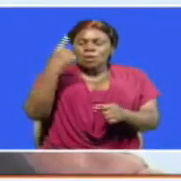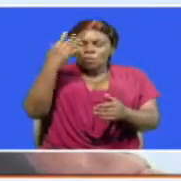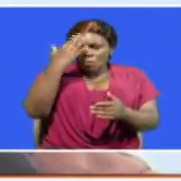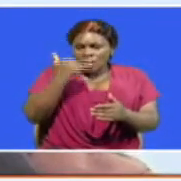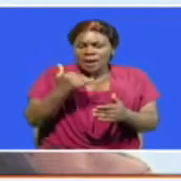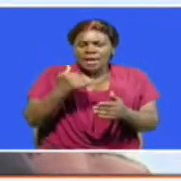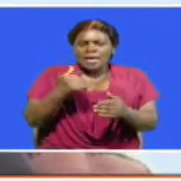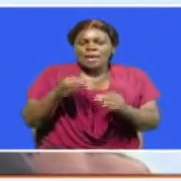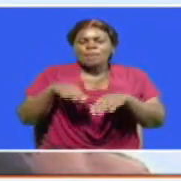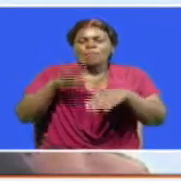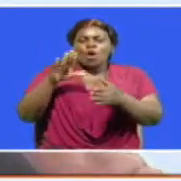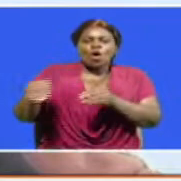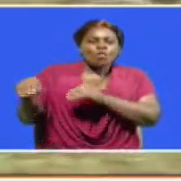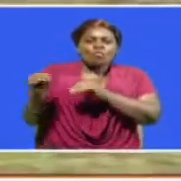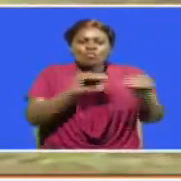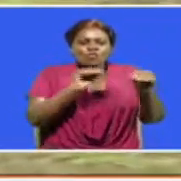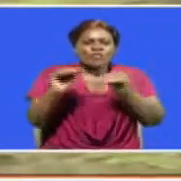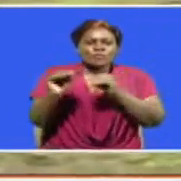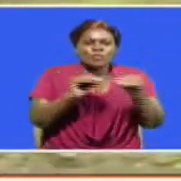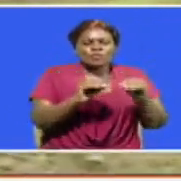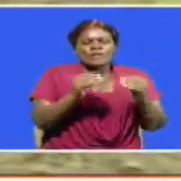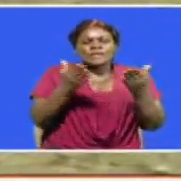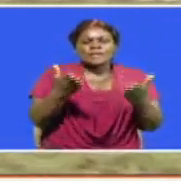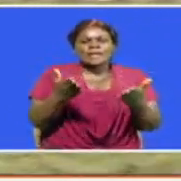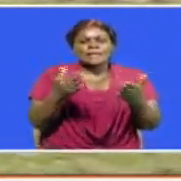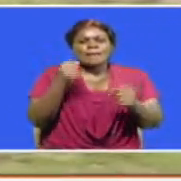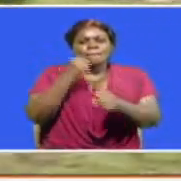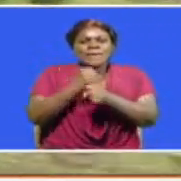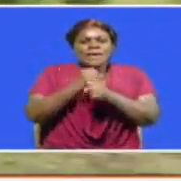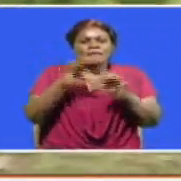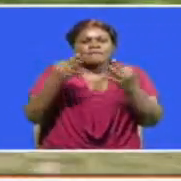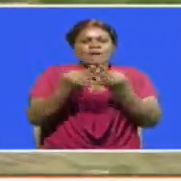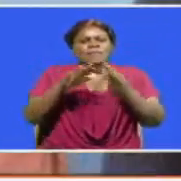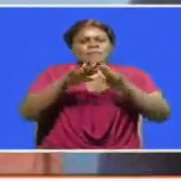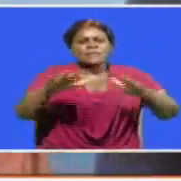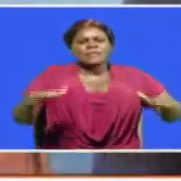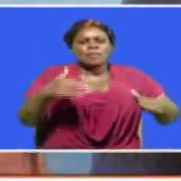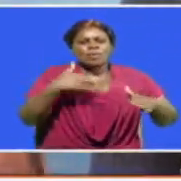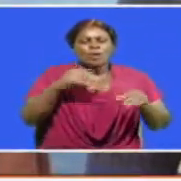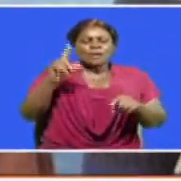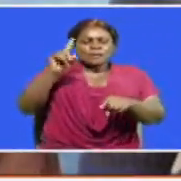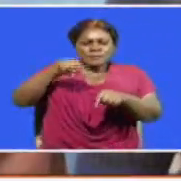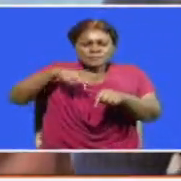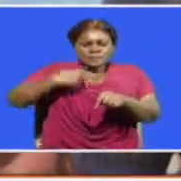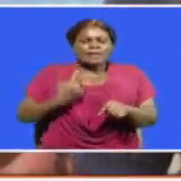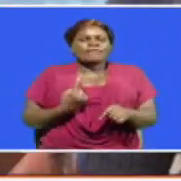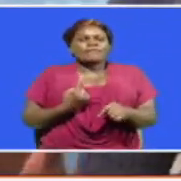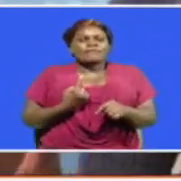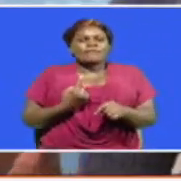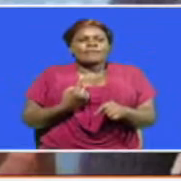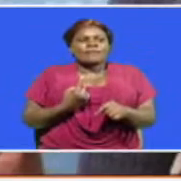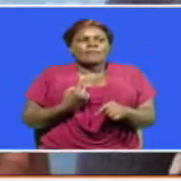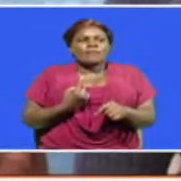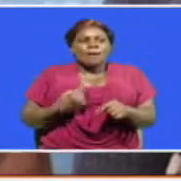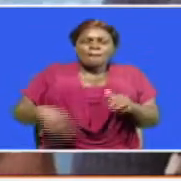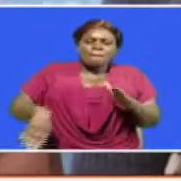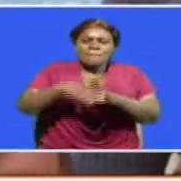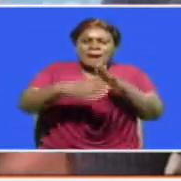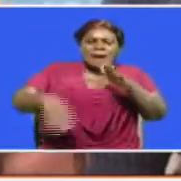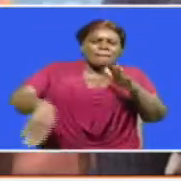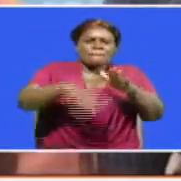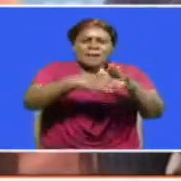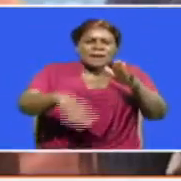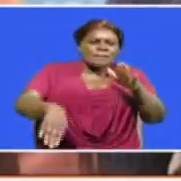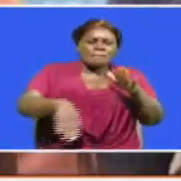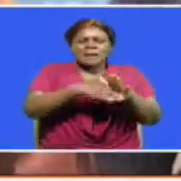to frequent evictions in the past, which has destabilized the family unit. Kwanza zizi kufukuswa fukuswa,